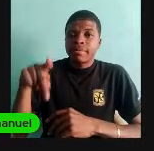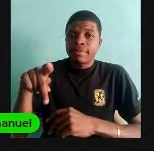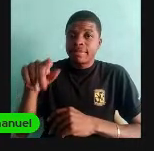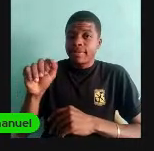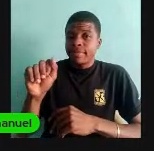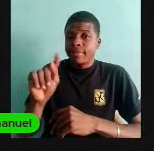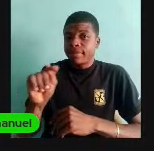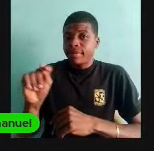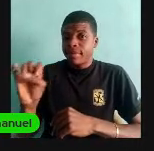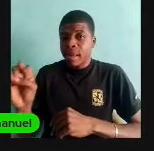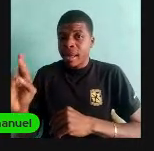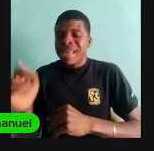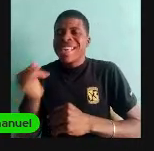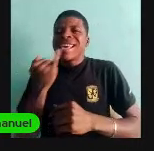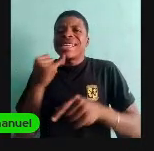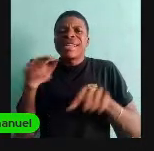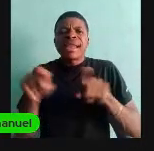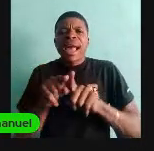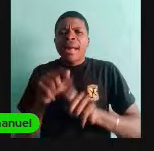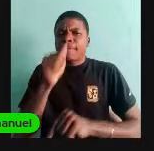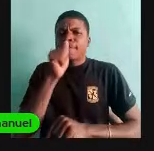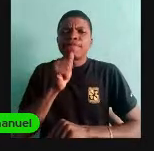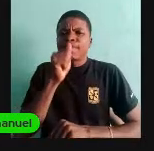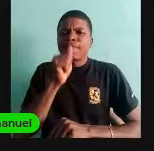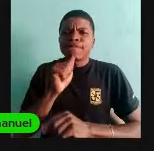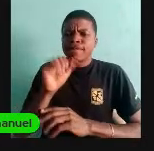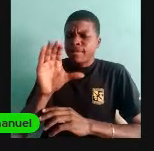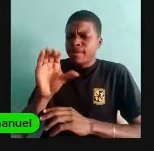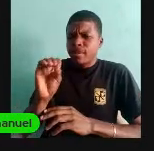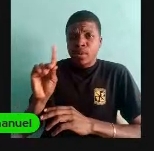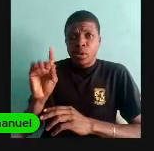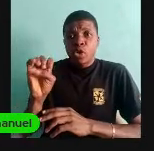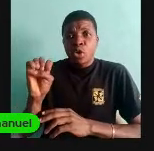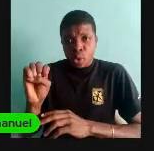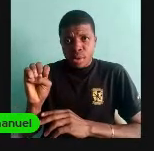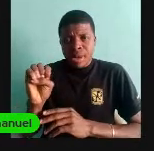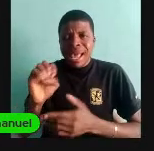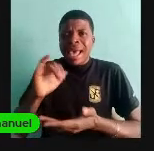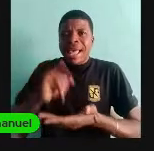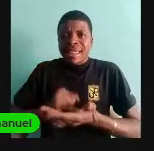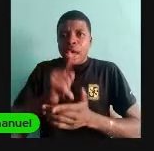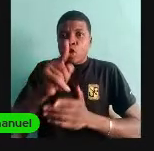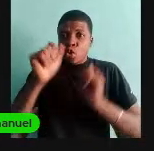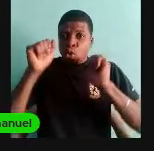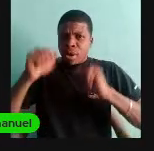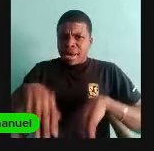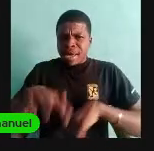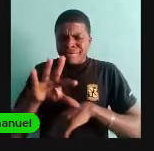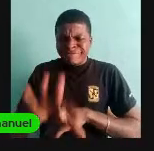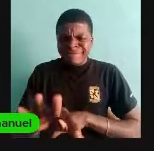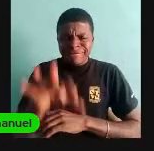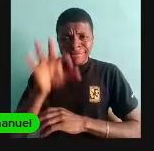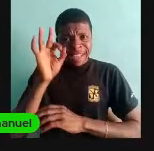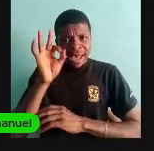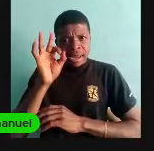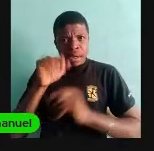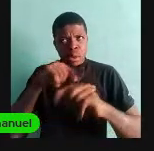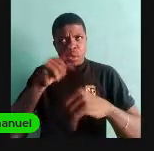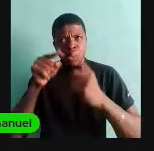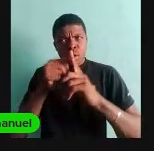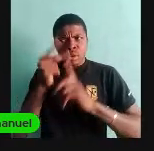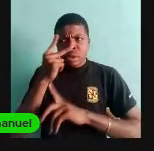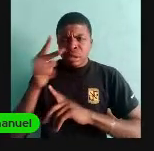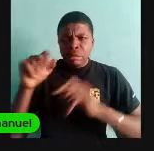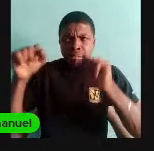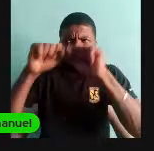a secret code that you can discover by looking at shapes, colors, or